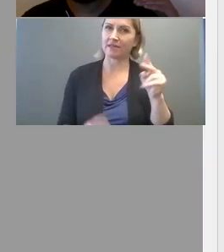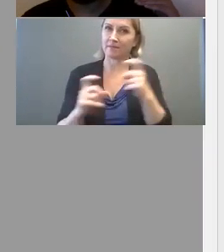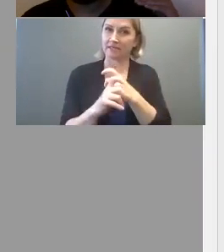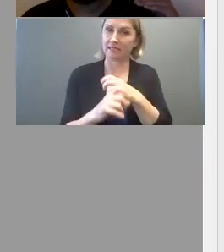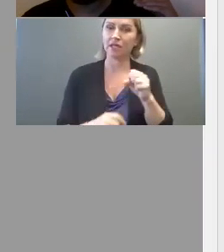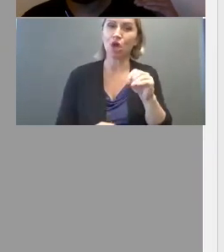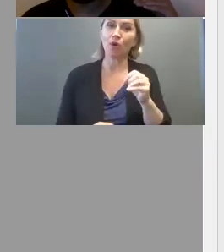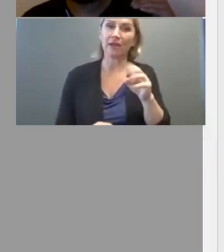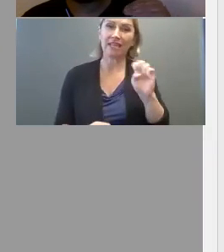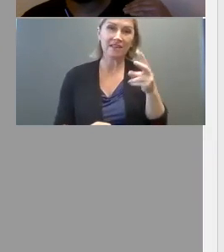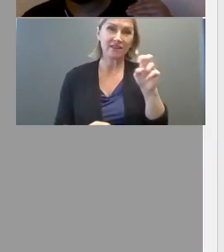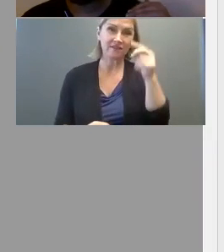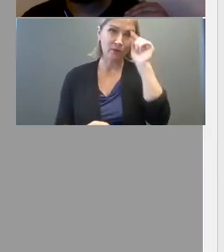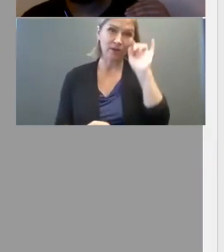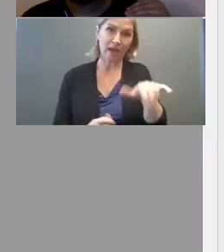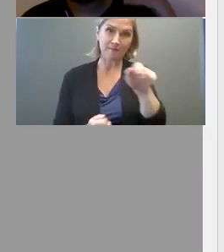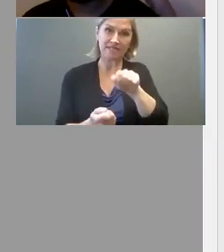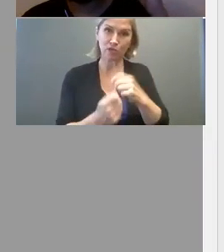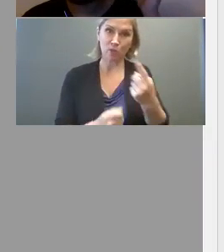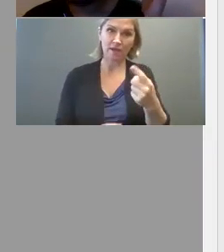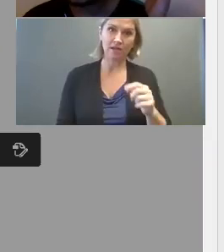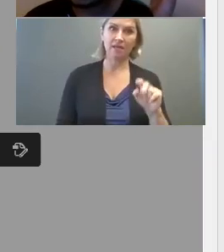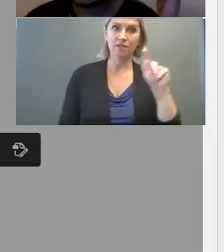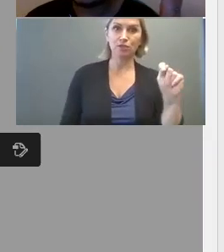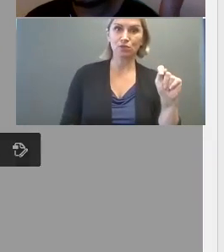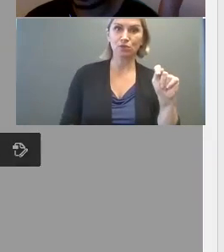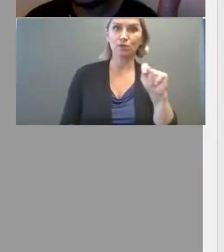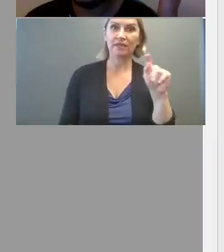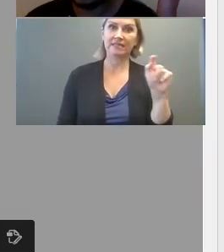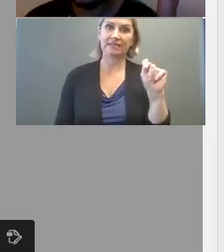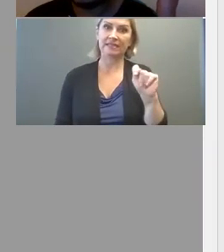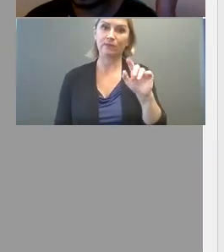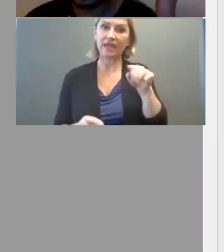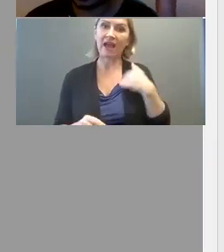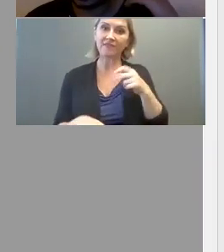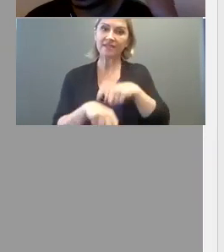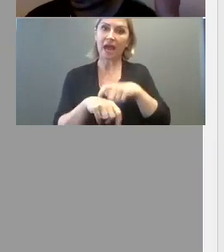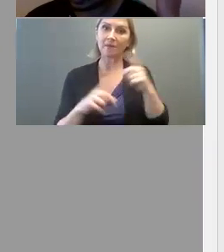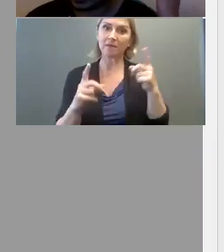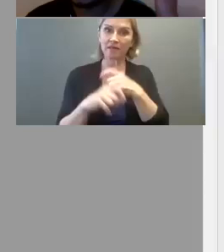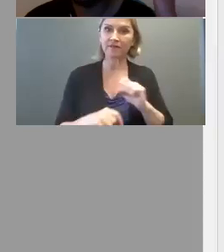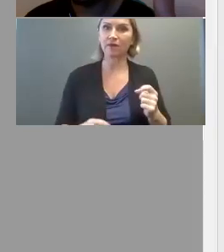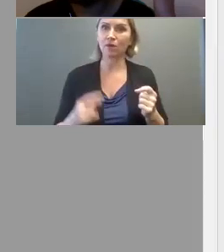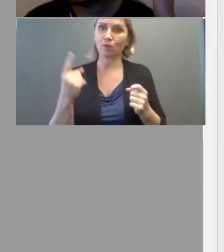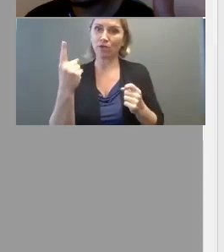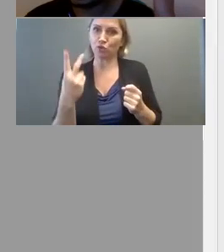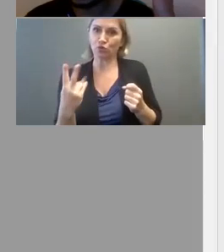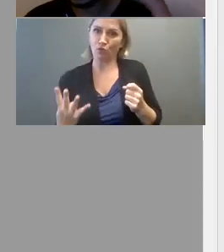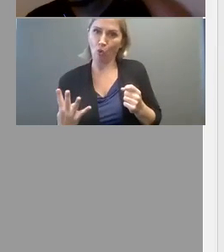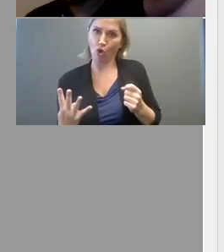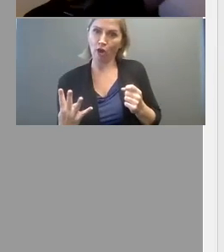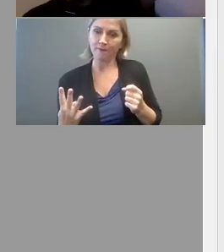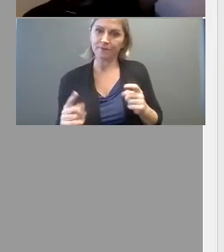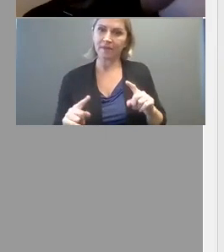Even for this particular thing, 2t n by 2 plus 1, we have the time complexities of 1, 2, 4, dot, dot, dot, and so on, all the way to